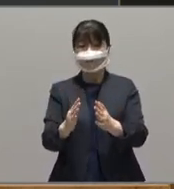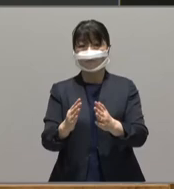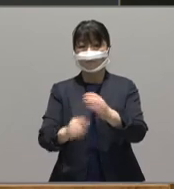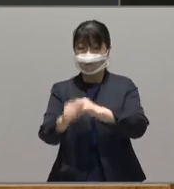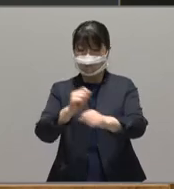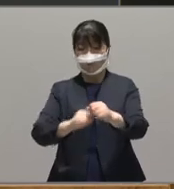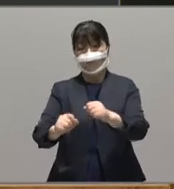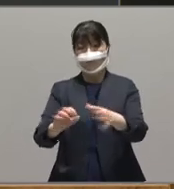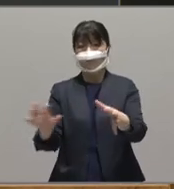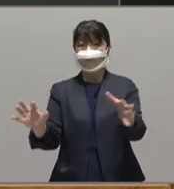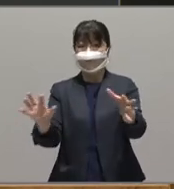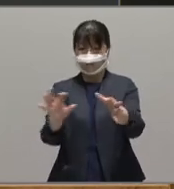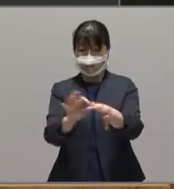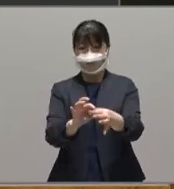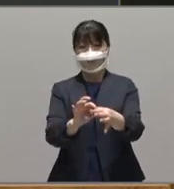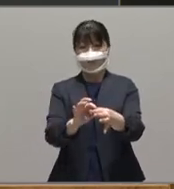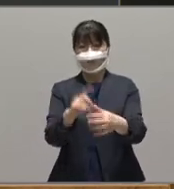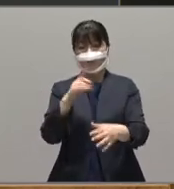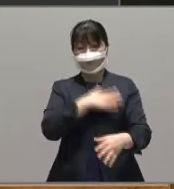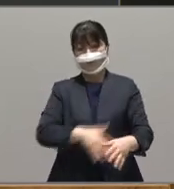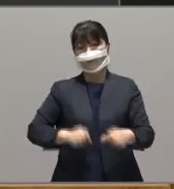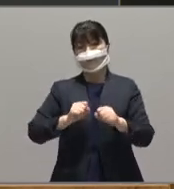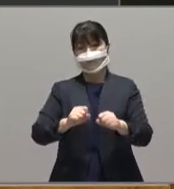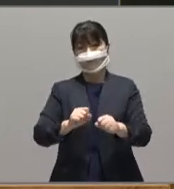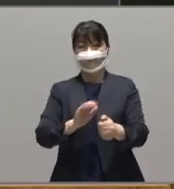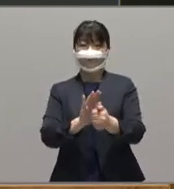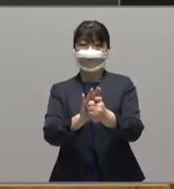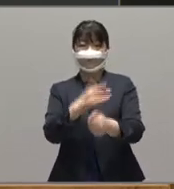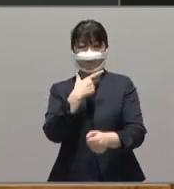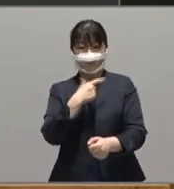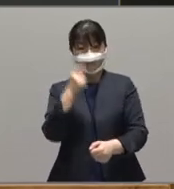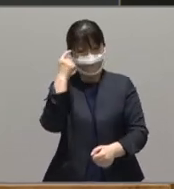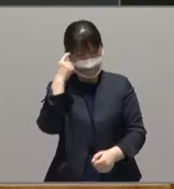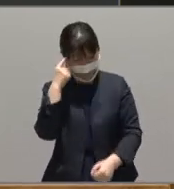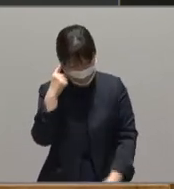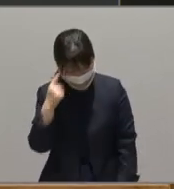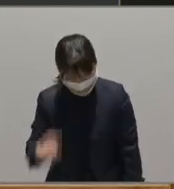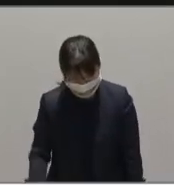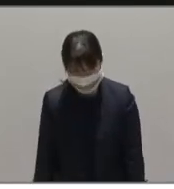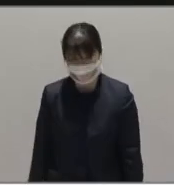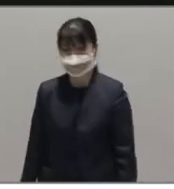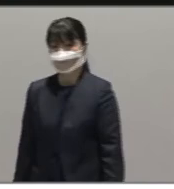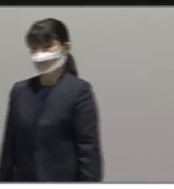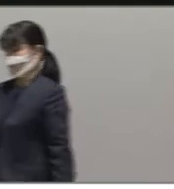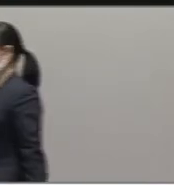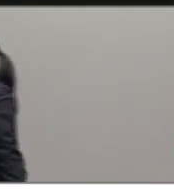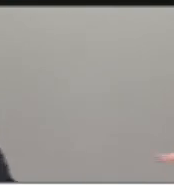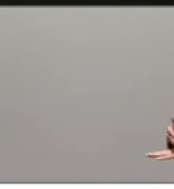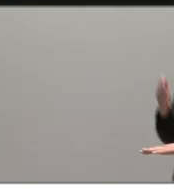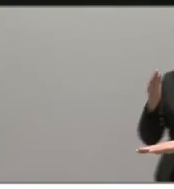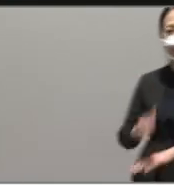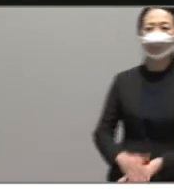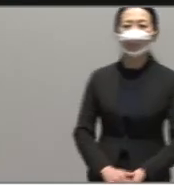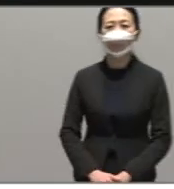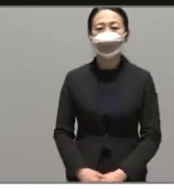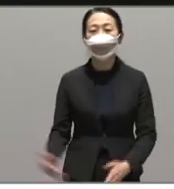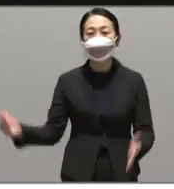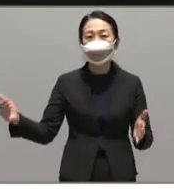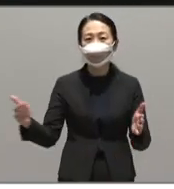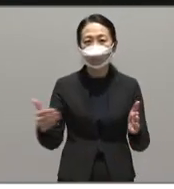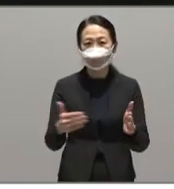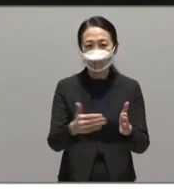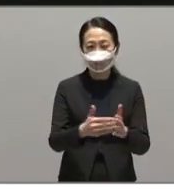So through forest bathing, I'm really hoping to contribute to One Health activities in Fukuoka Prefecture too. Let's work